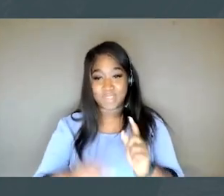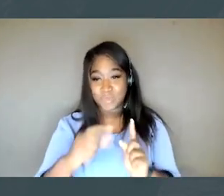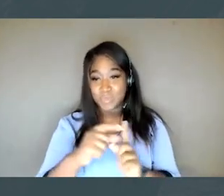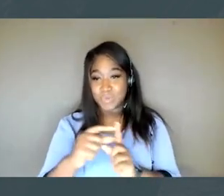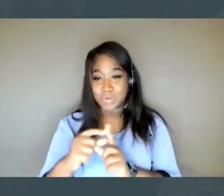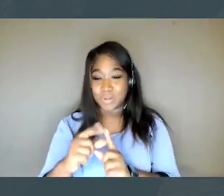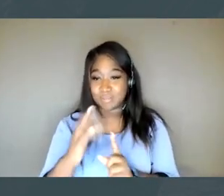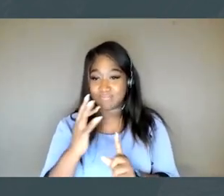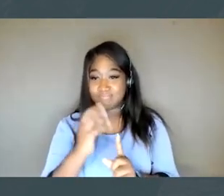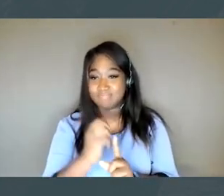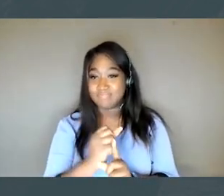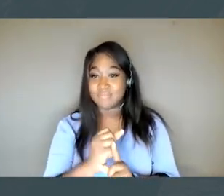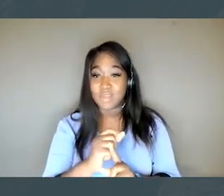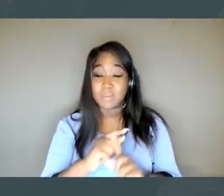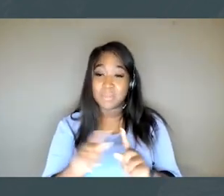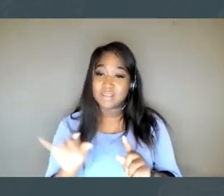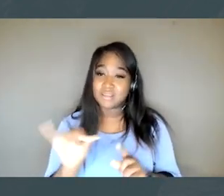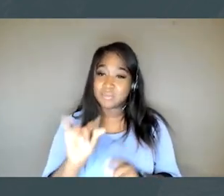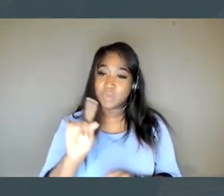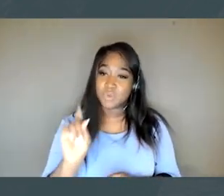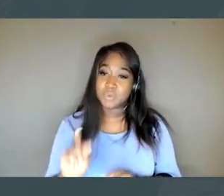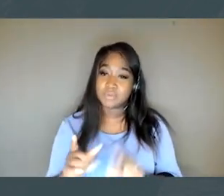similar question on the basis of,